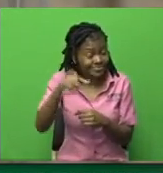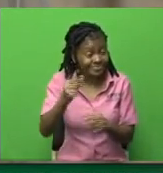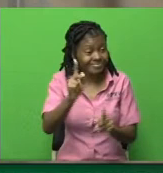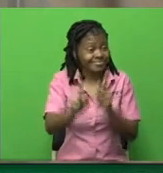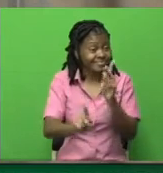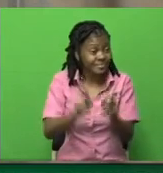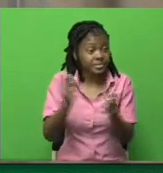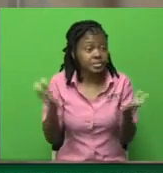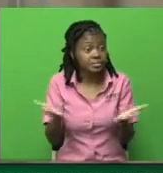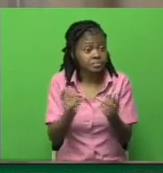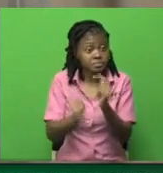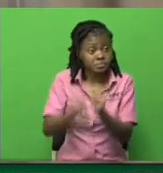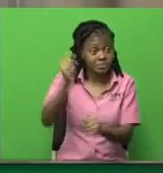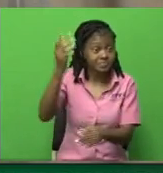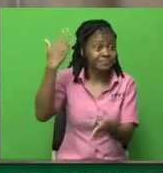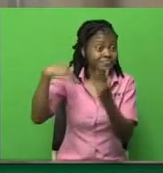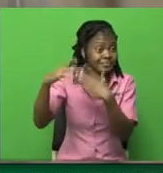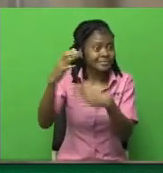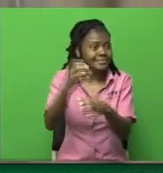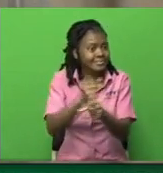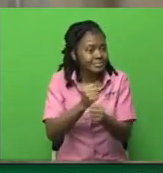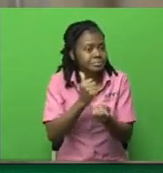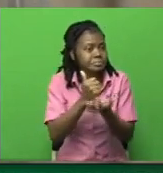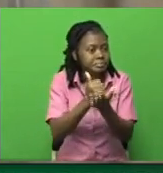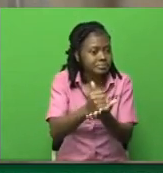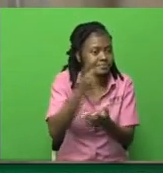receiving these rebates